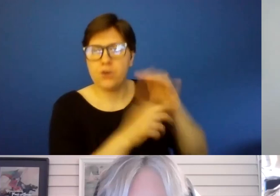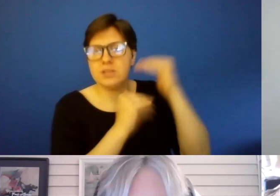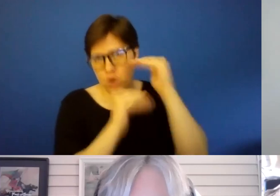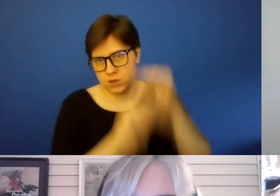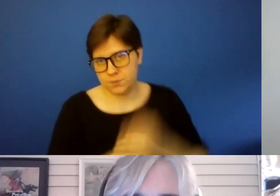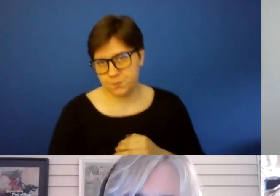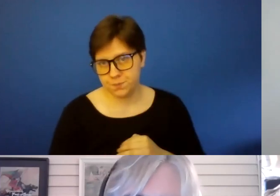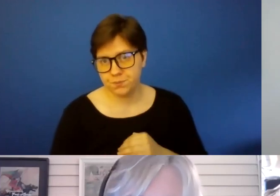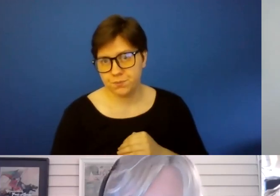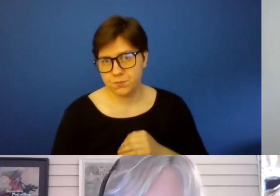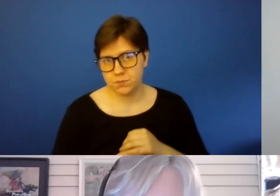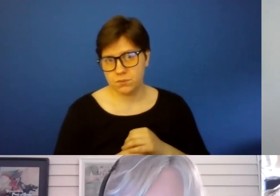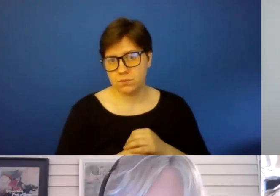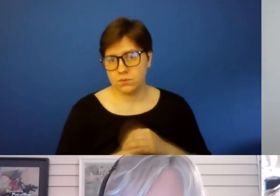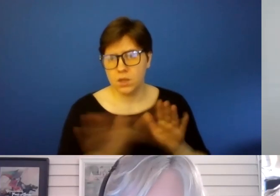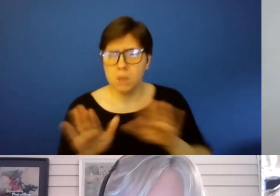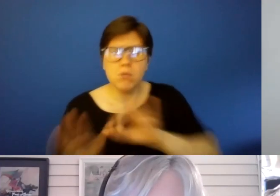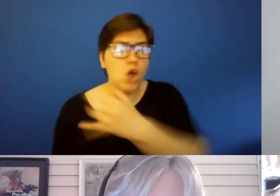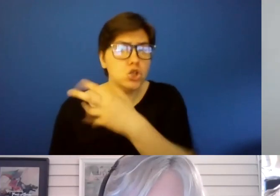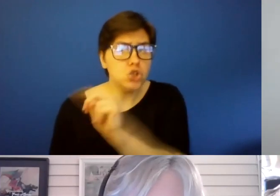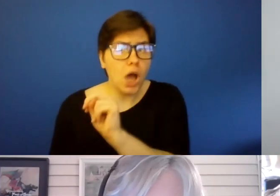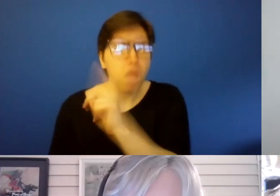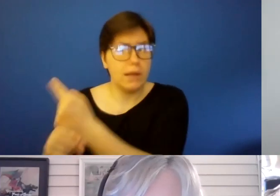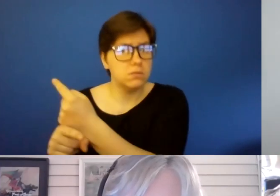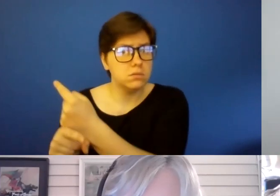we wanted to, John's right. I mean, if we wanted to be